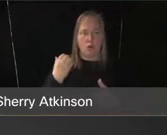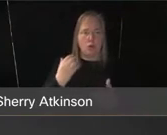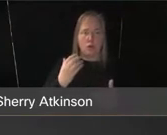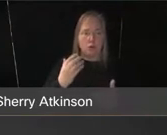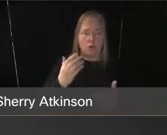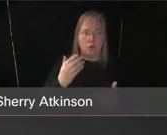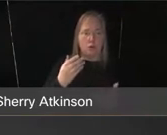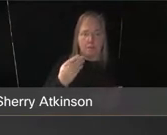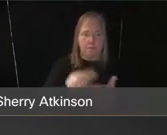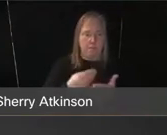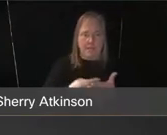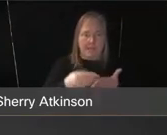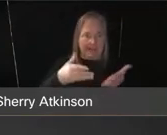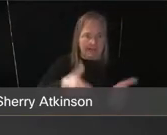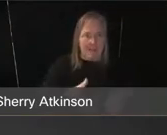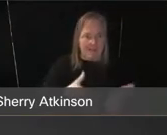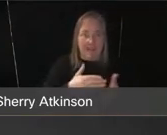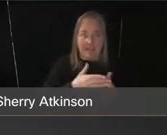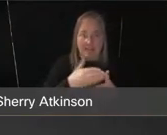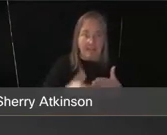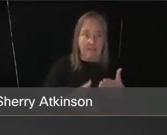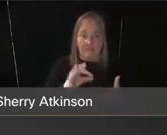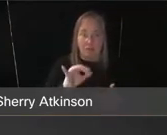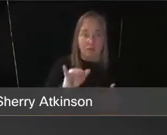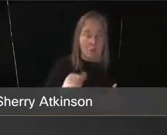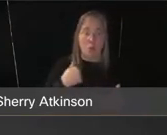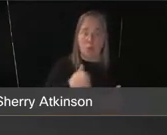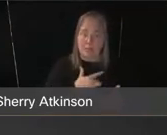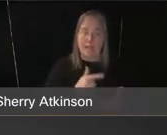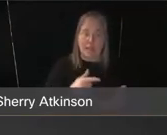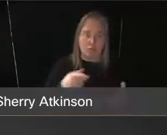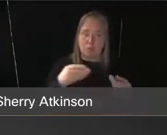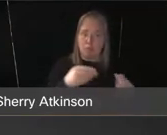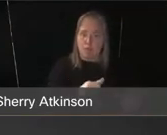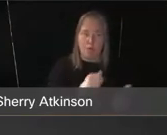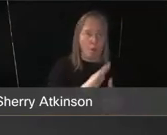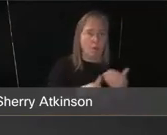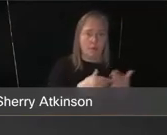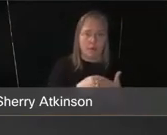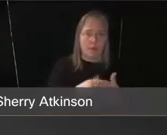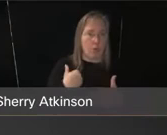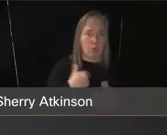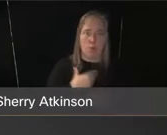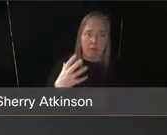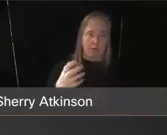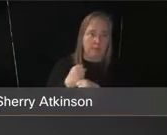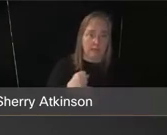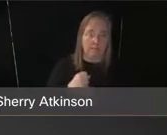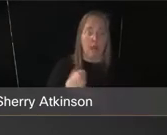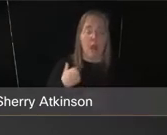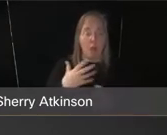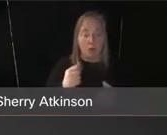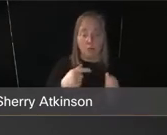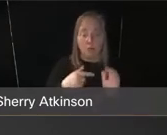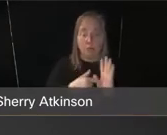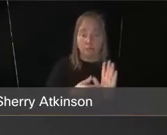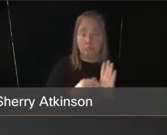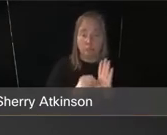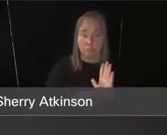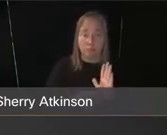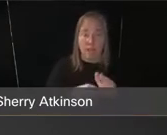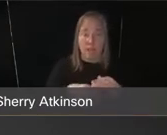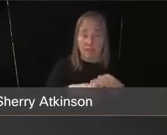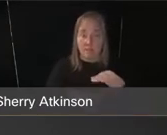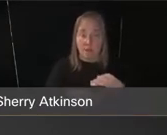end of the fiscal year. We typically spend all the money that we receive. I want to draw your attention to the bottom of the screen where the numbers